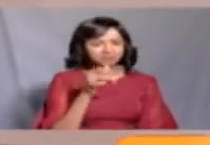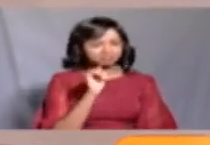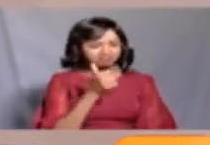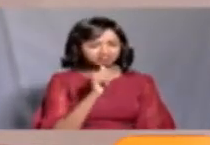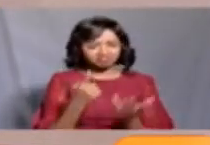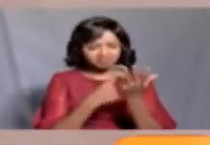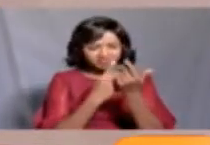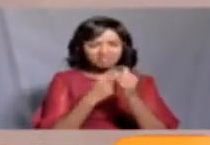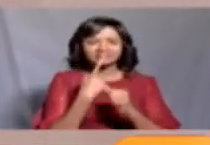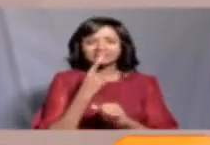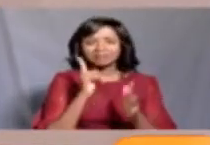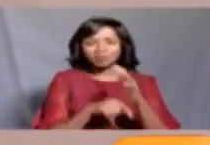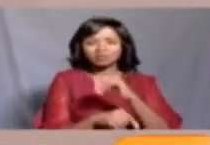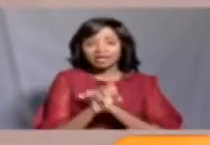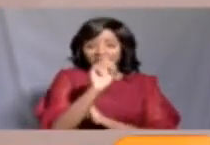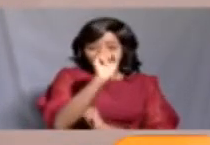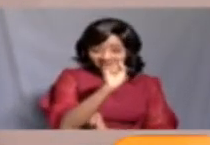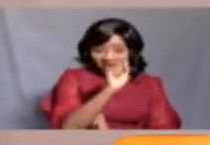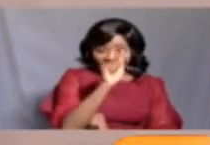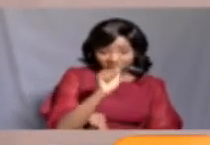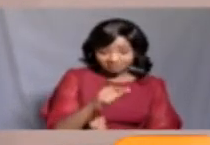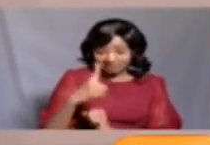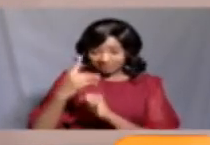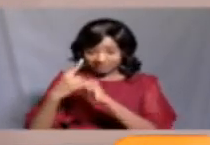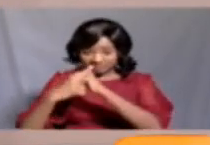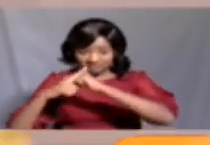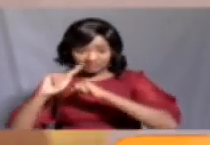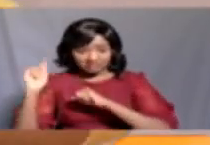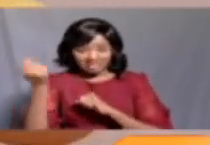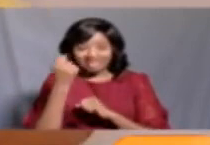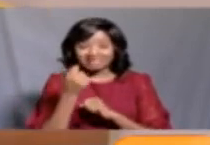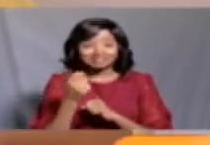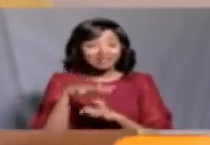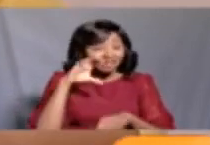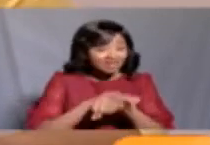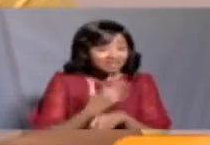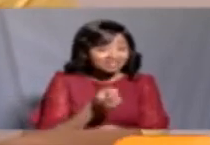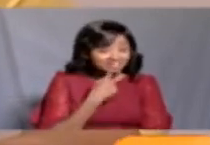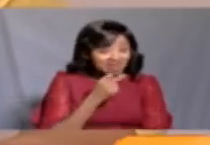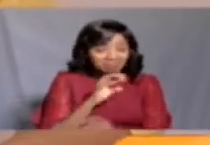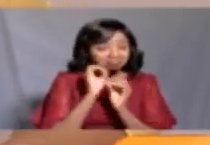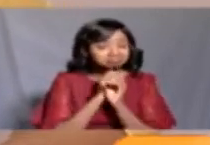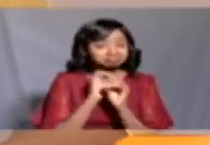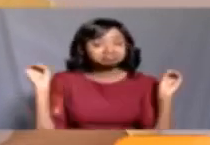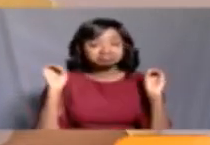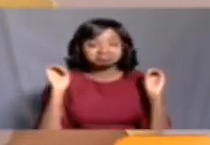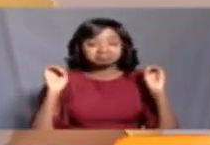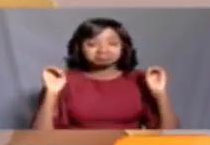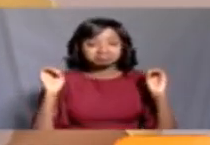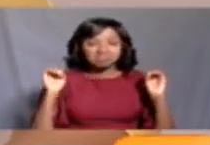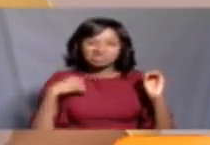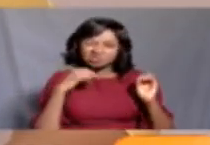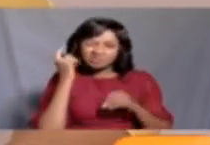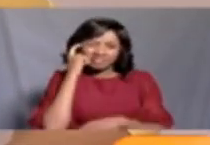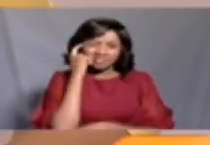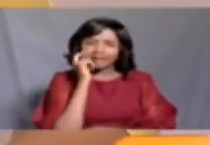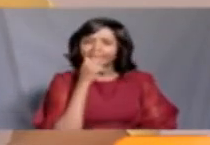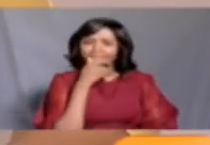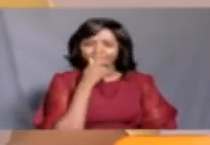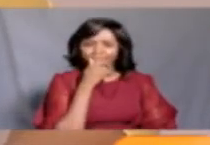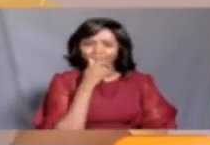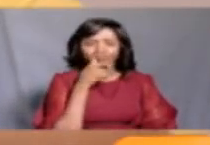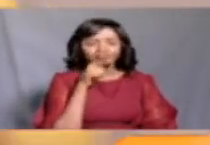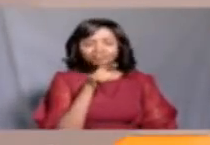and it said 5 in 6 Kenyans with a mental illness do not receive treatment. And I really thought, does this mean